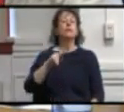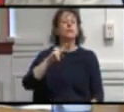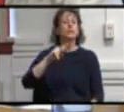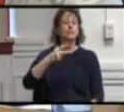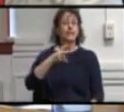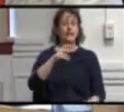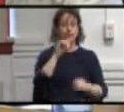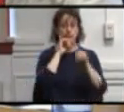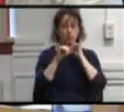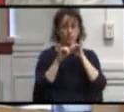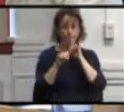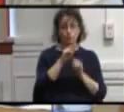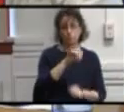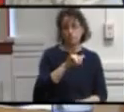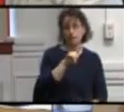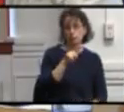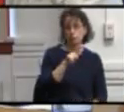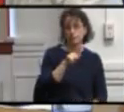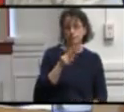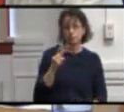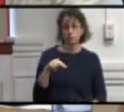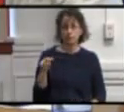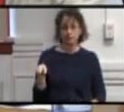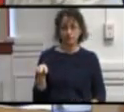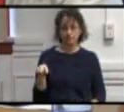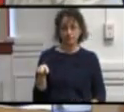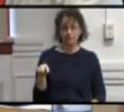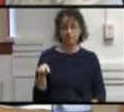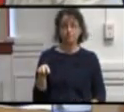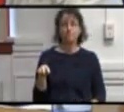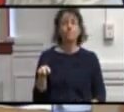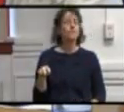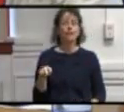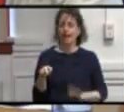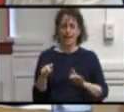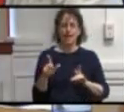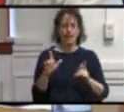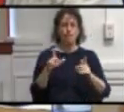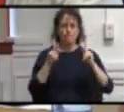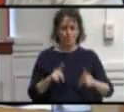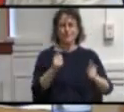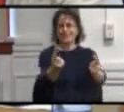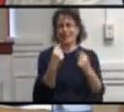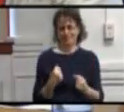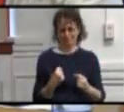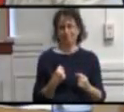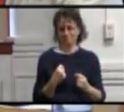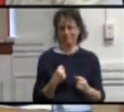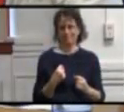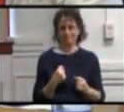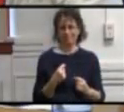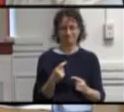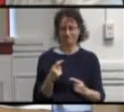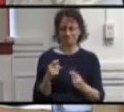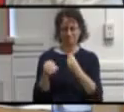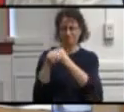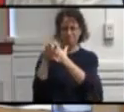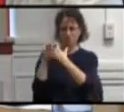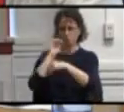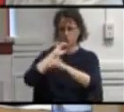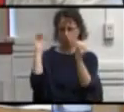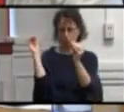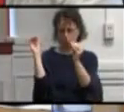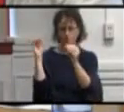on May 21st and 22nd were done in person. They were a round of